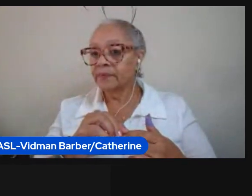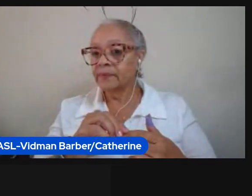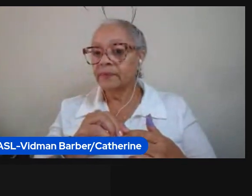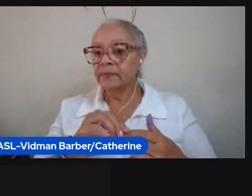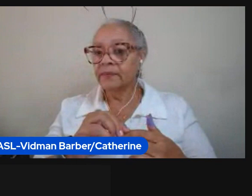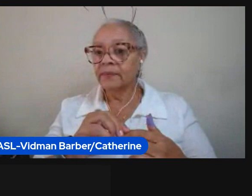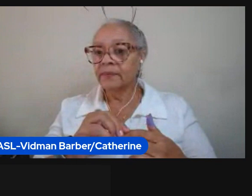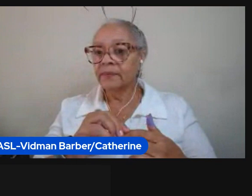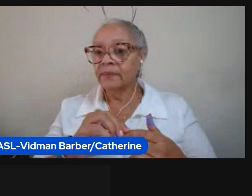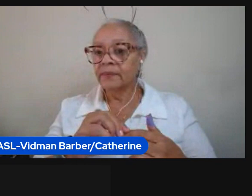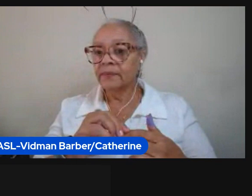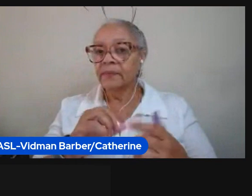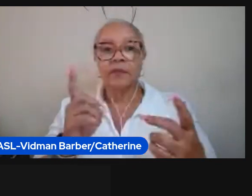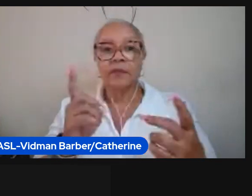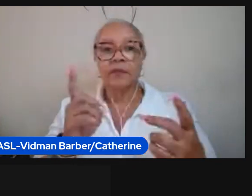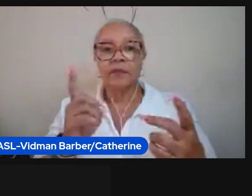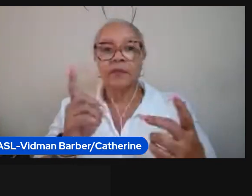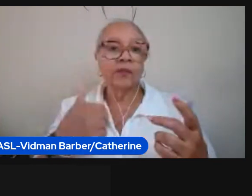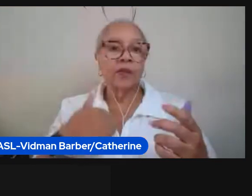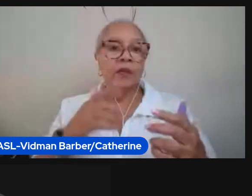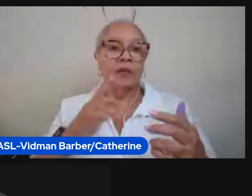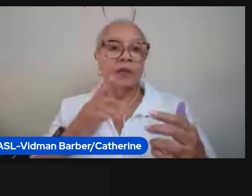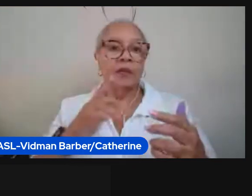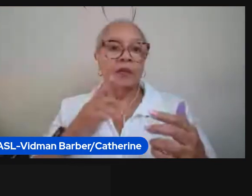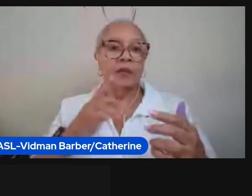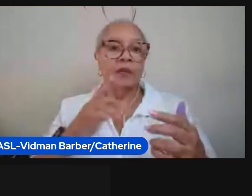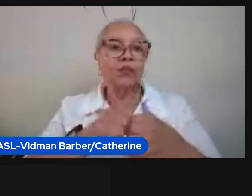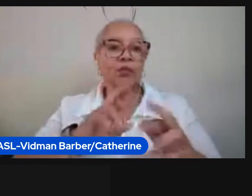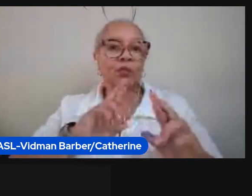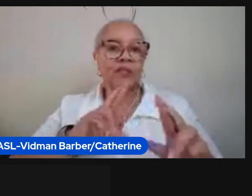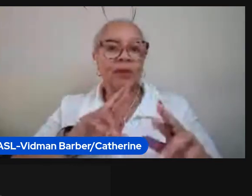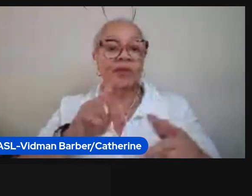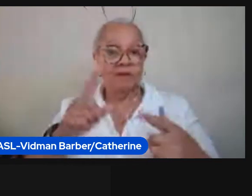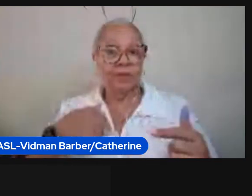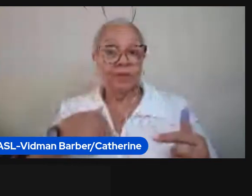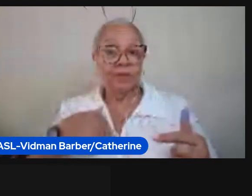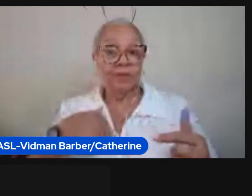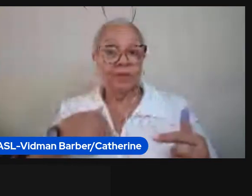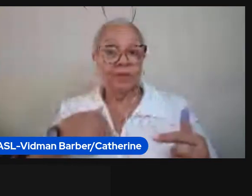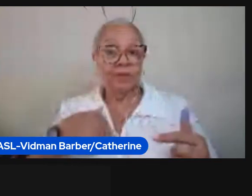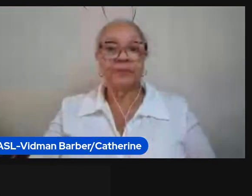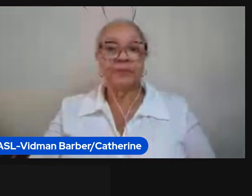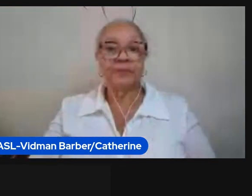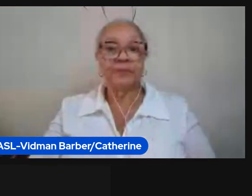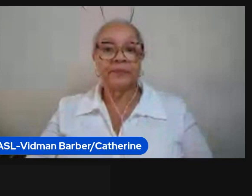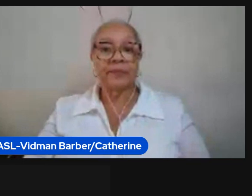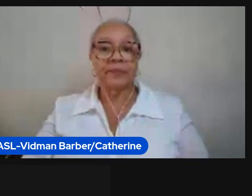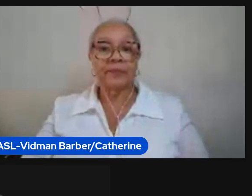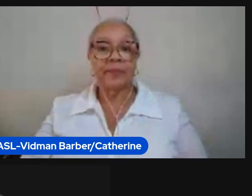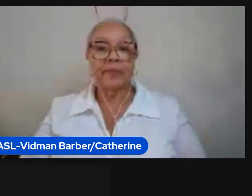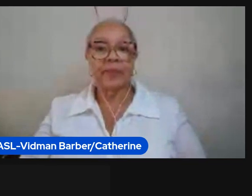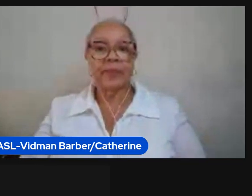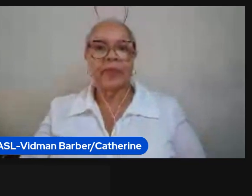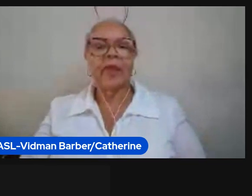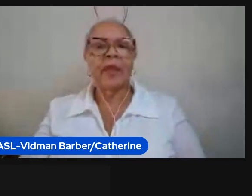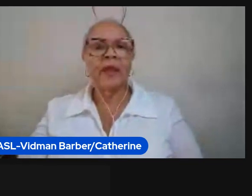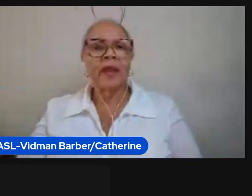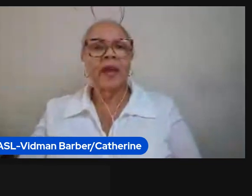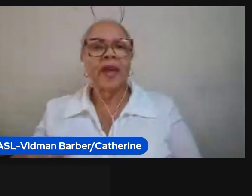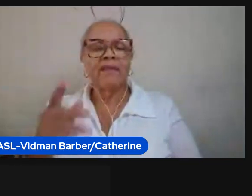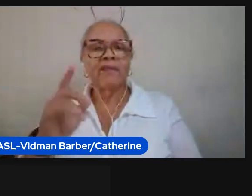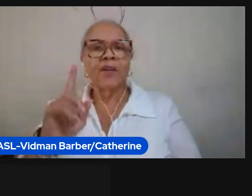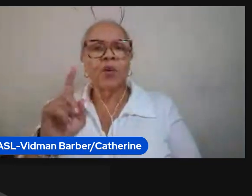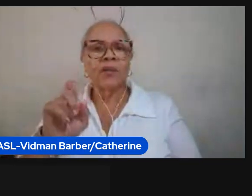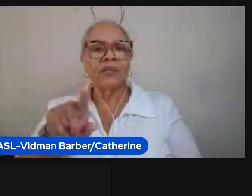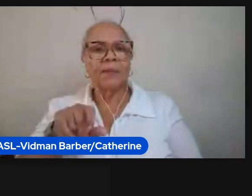get. So Daniel, I am kind of inquisitive about your work.